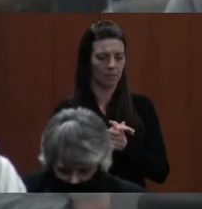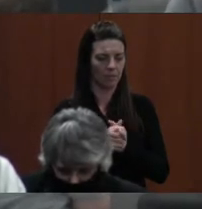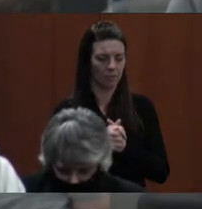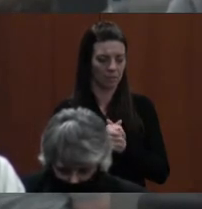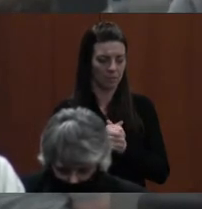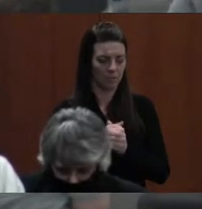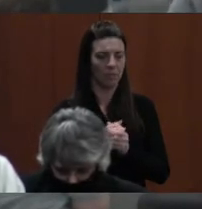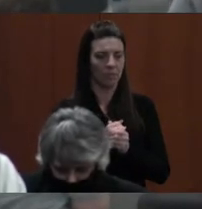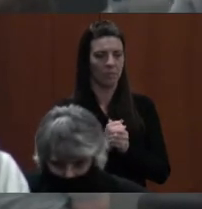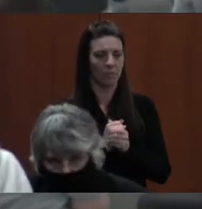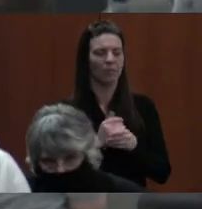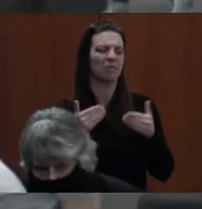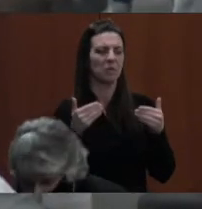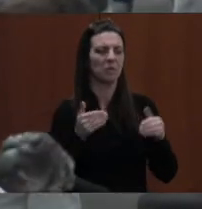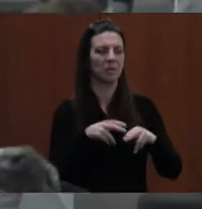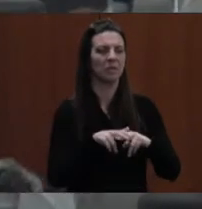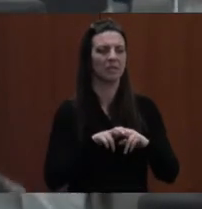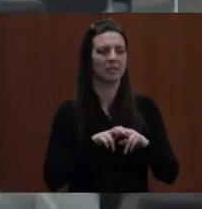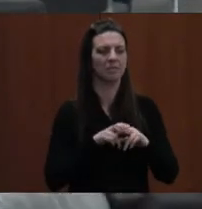Thank you.